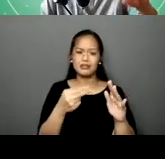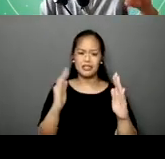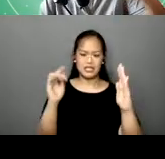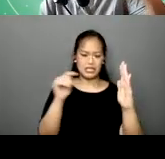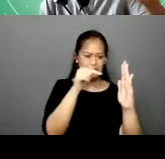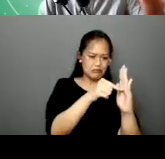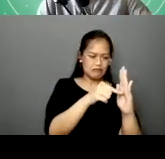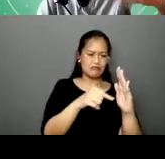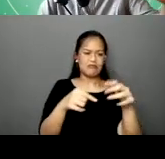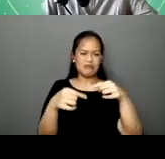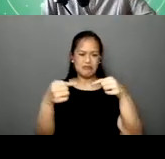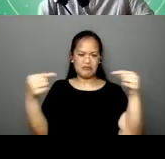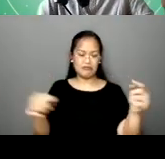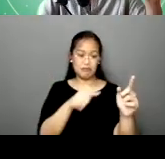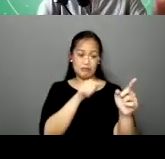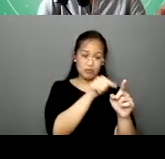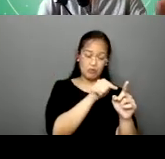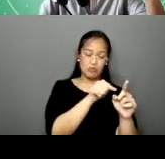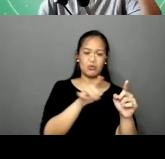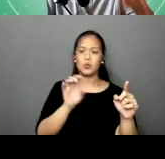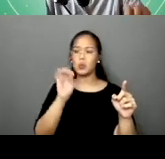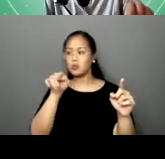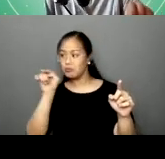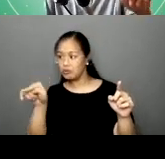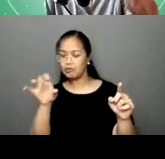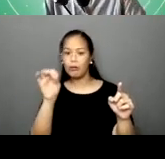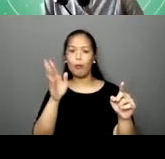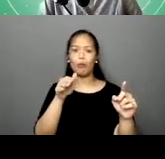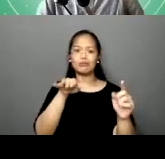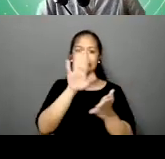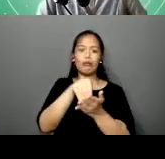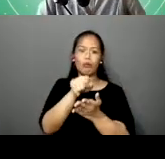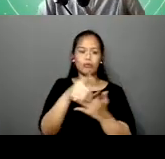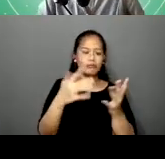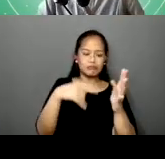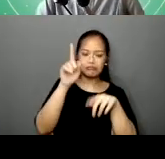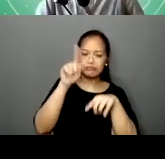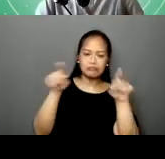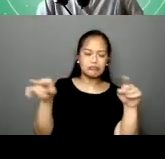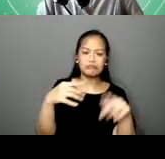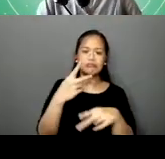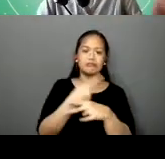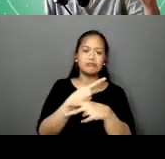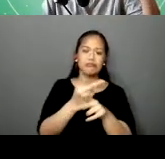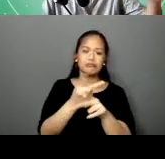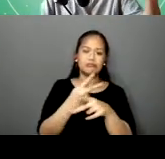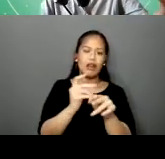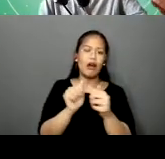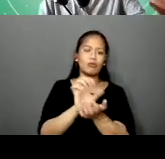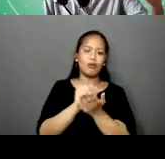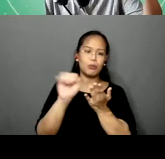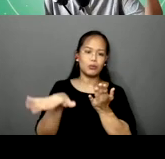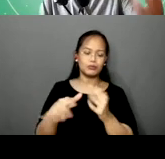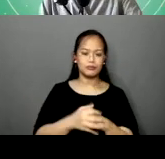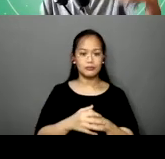having products that even transform from one product to another during their life cycle. But the main point here